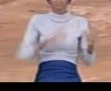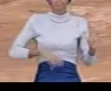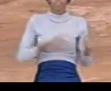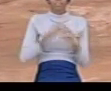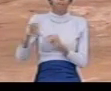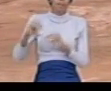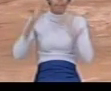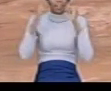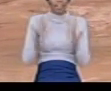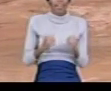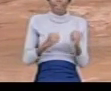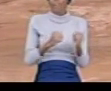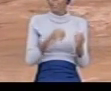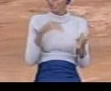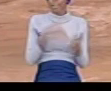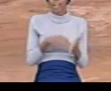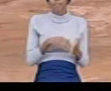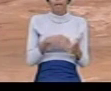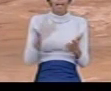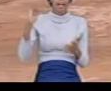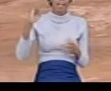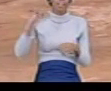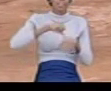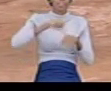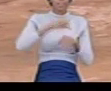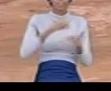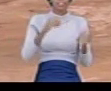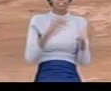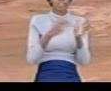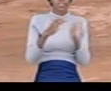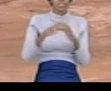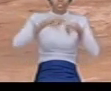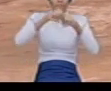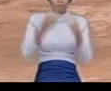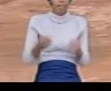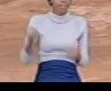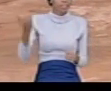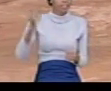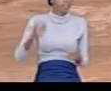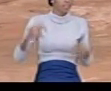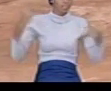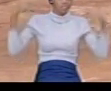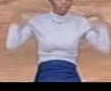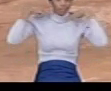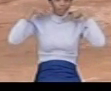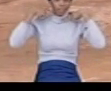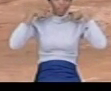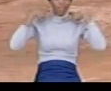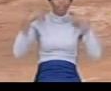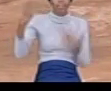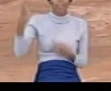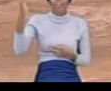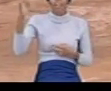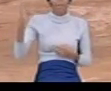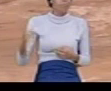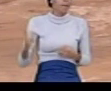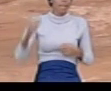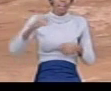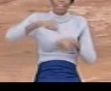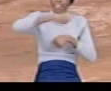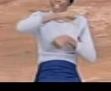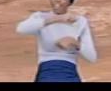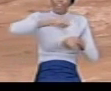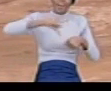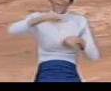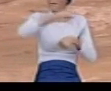is moving in his power again. By the anointing, Jesus breaks the yoke.